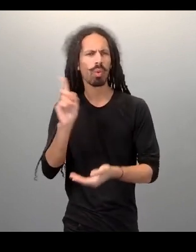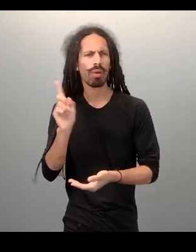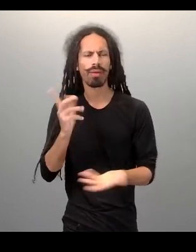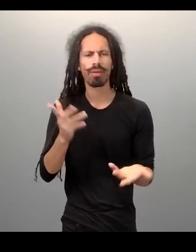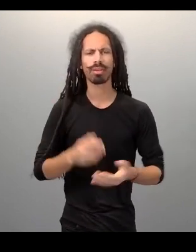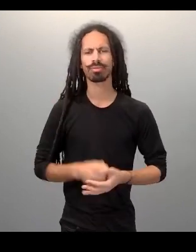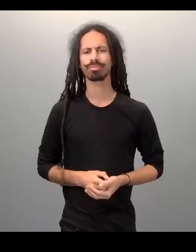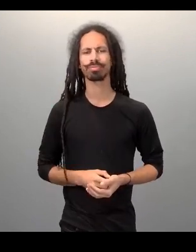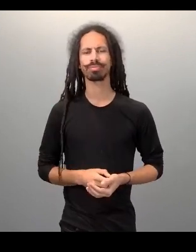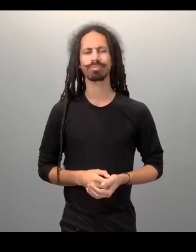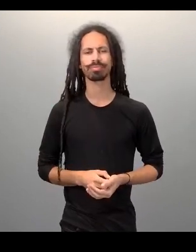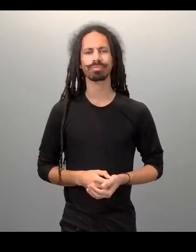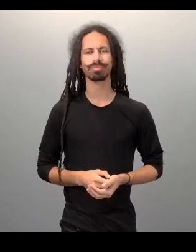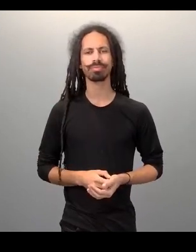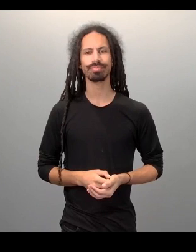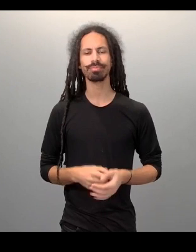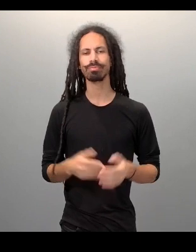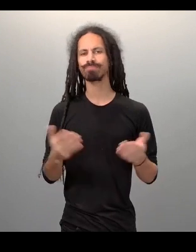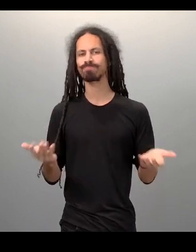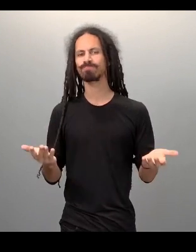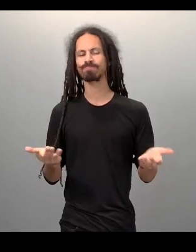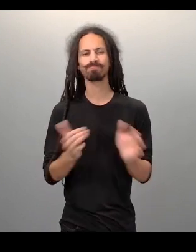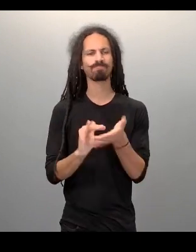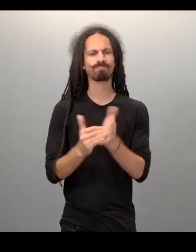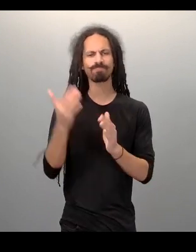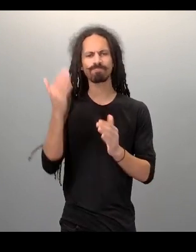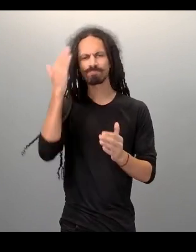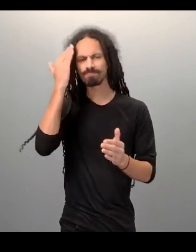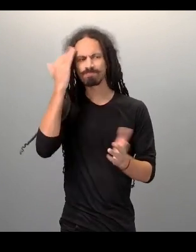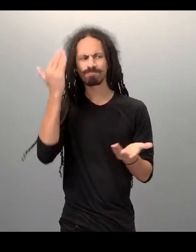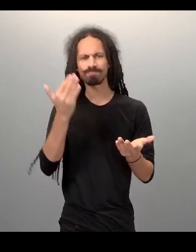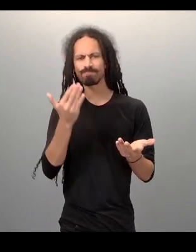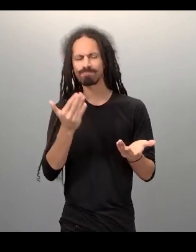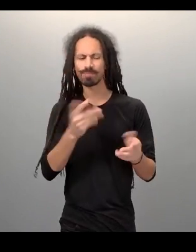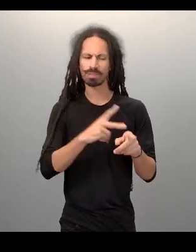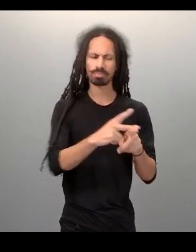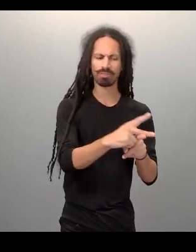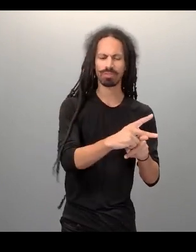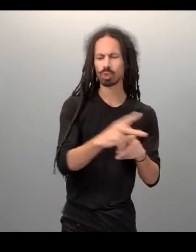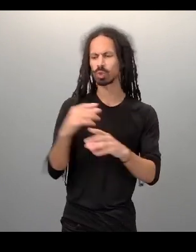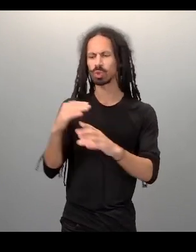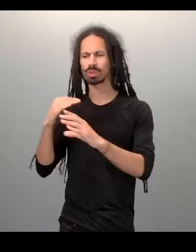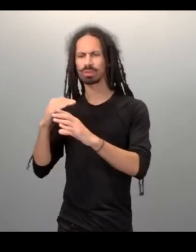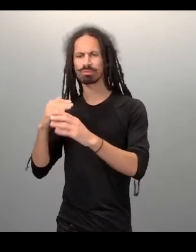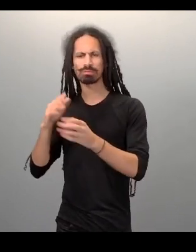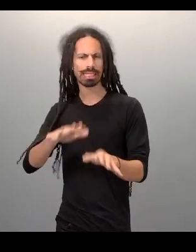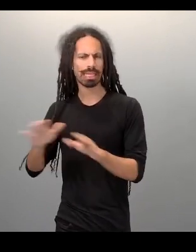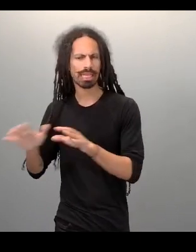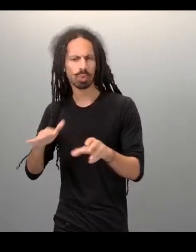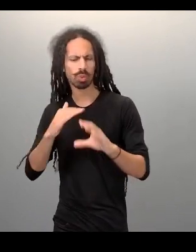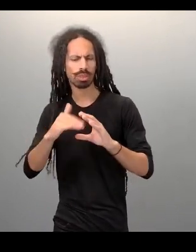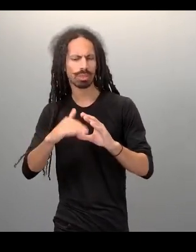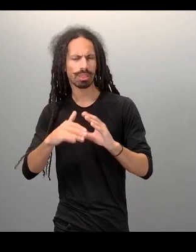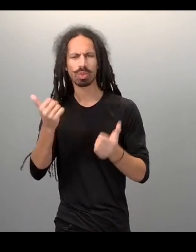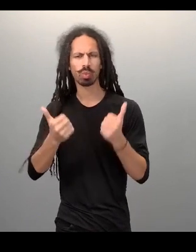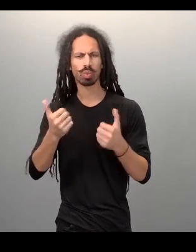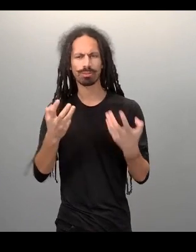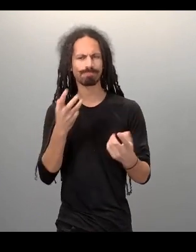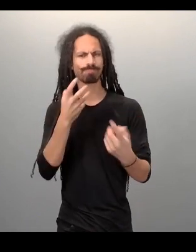So, how do we know if some of these should be a professional or casual email?